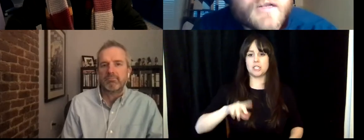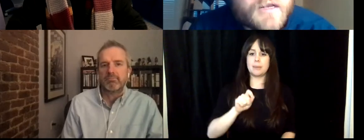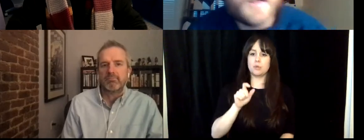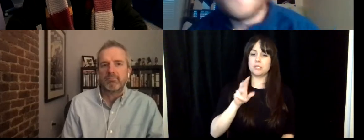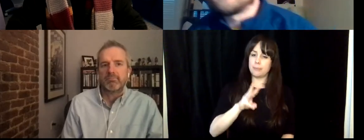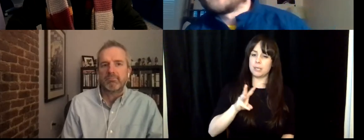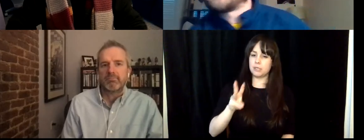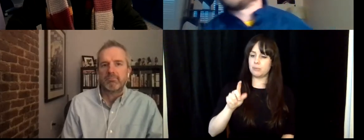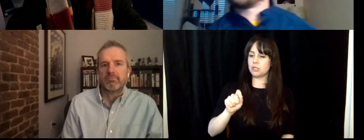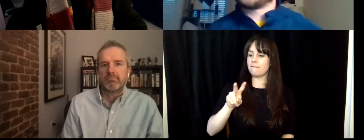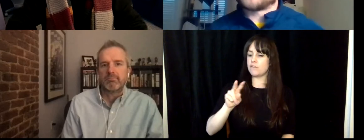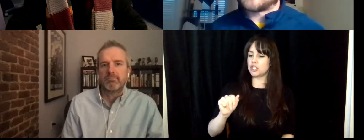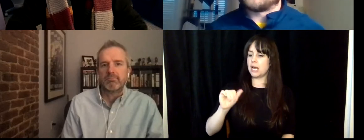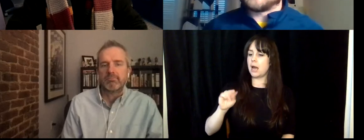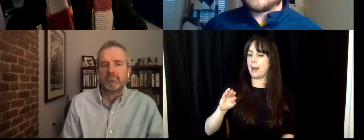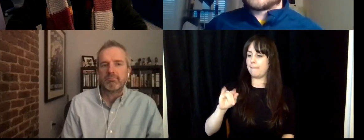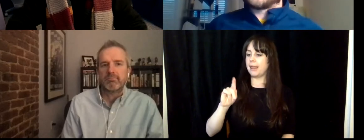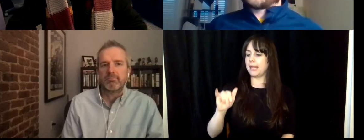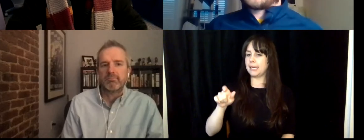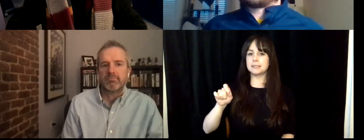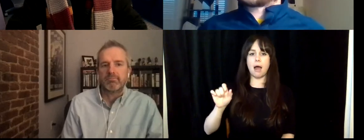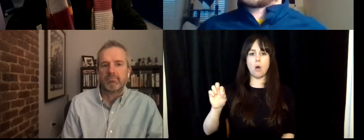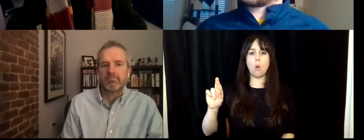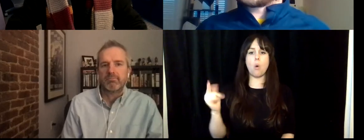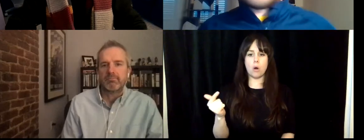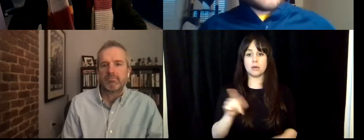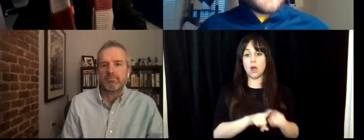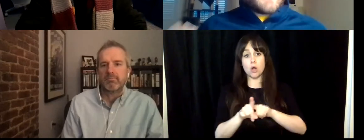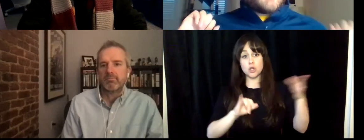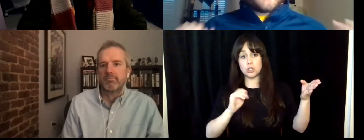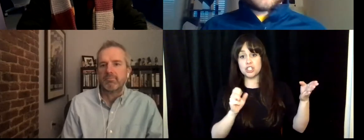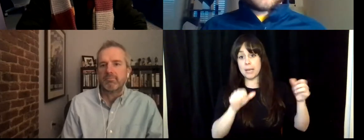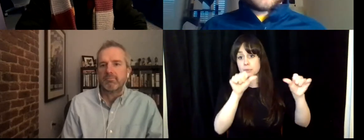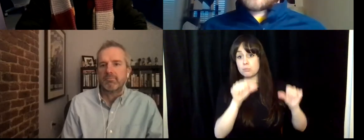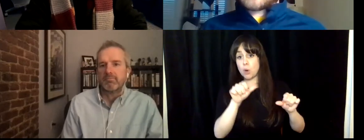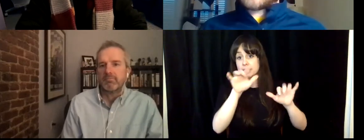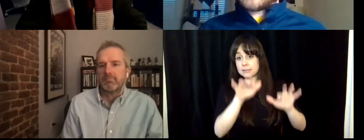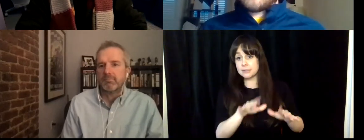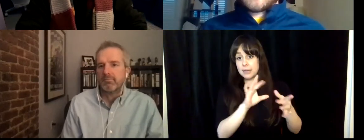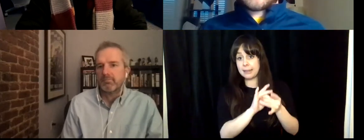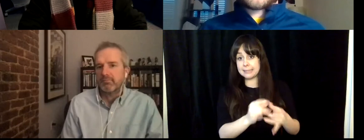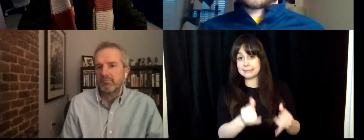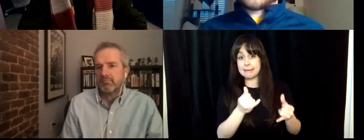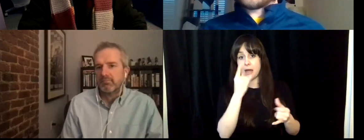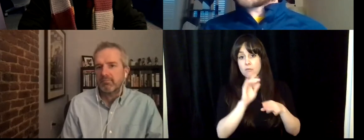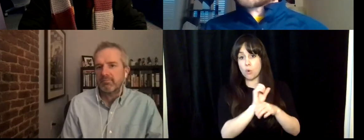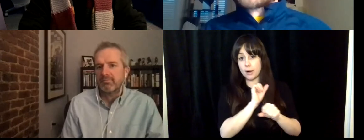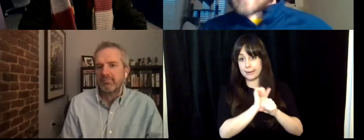www.virginiaability.org. Also, please check out the links that James sent. Those are great places on the gaming